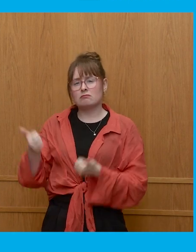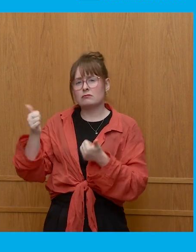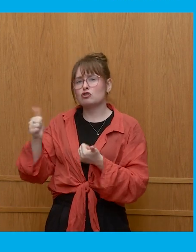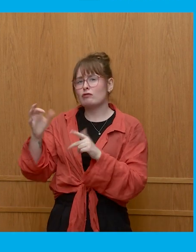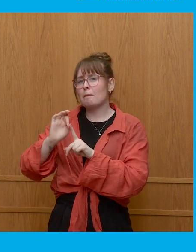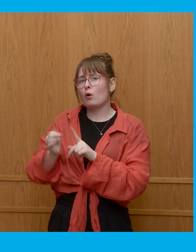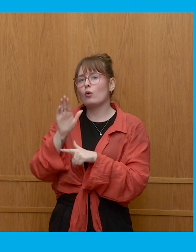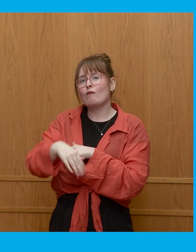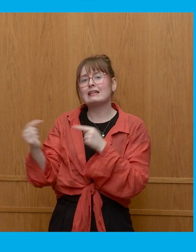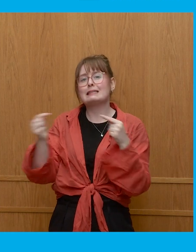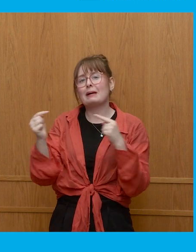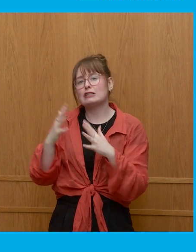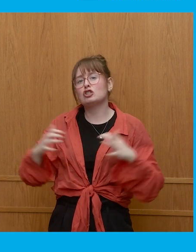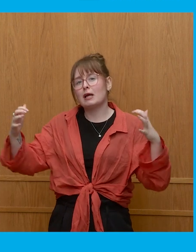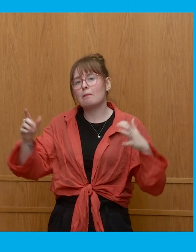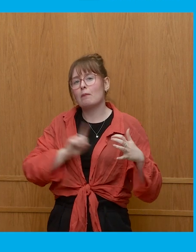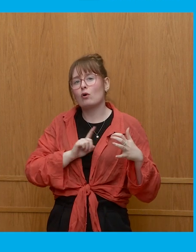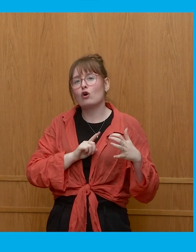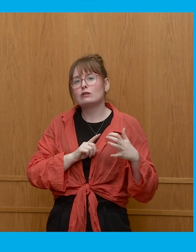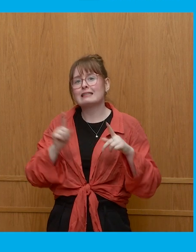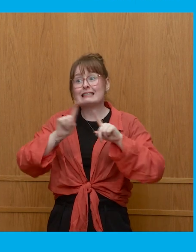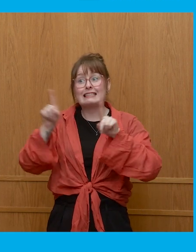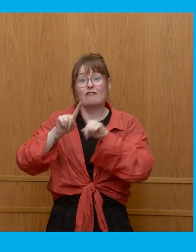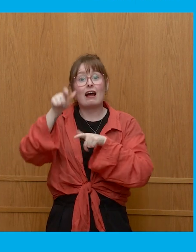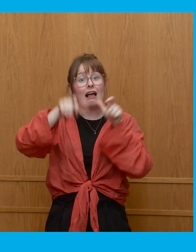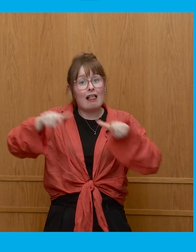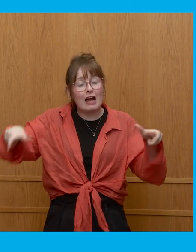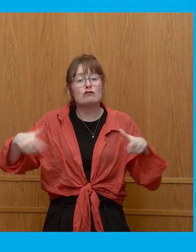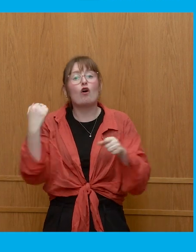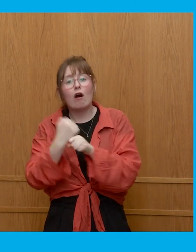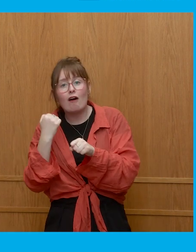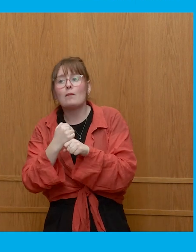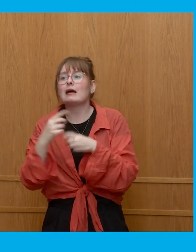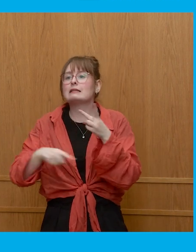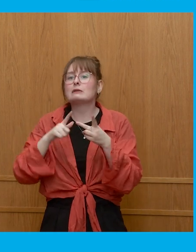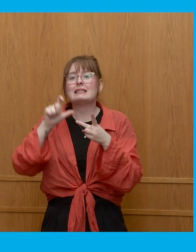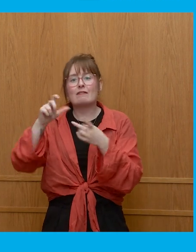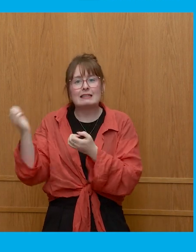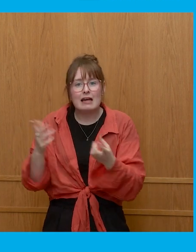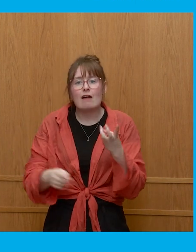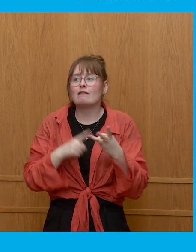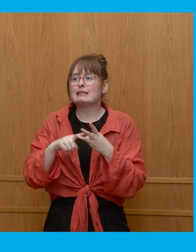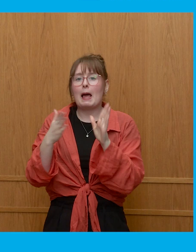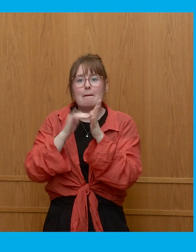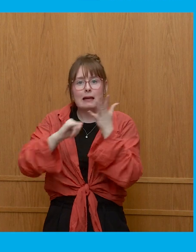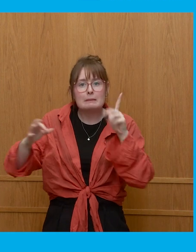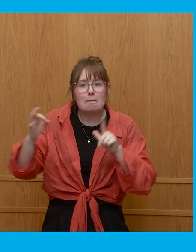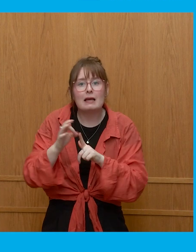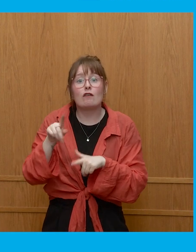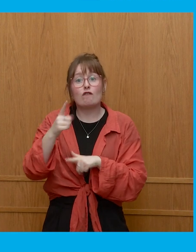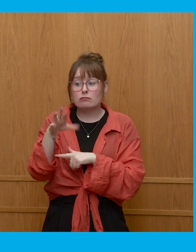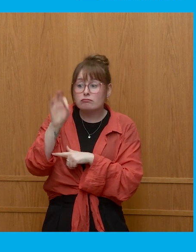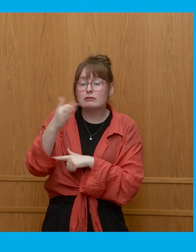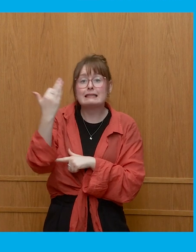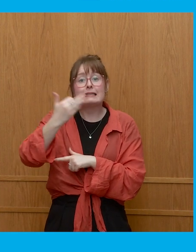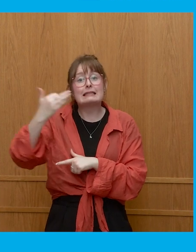debating chamber, because your point about the different clients, from the government to civil servants to members of the Scottish Parliament first elected in 1999, they all